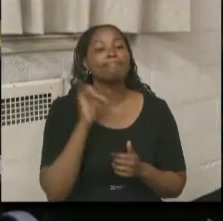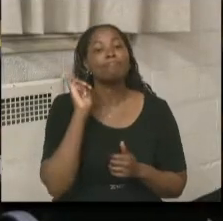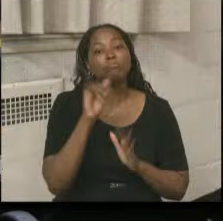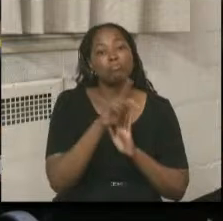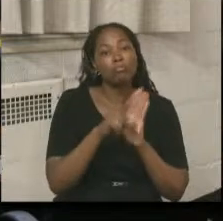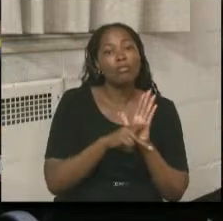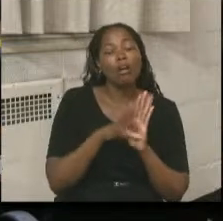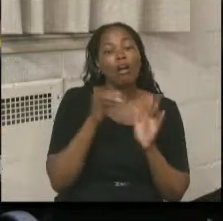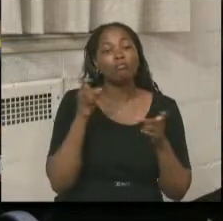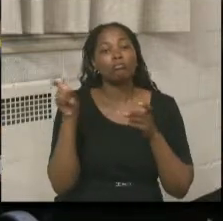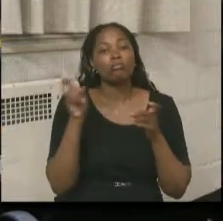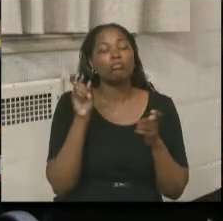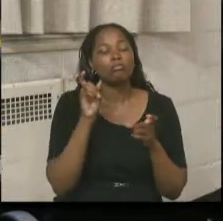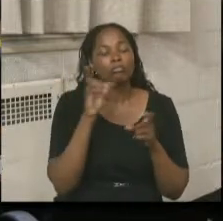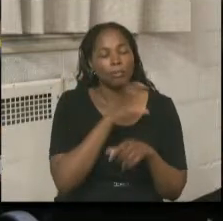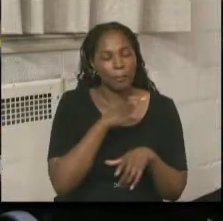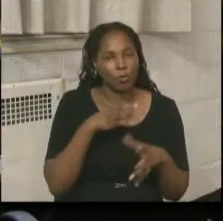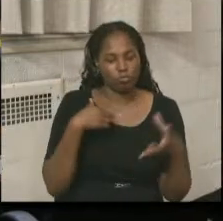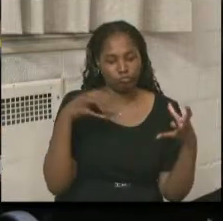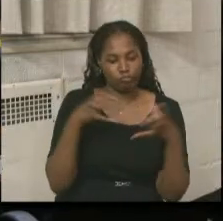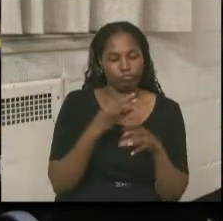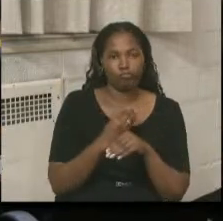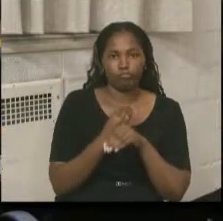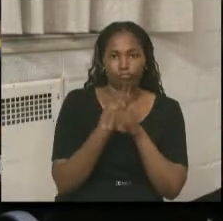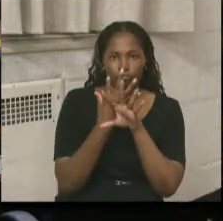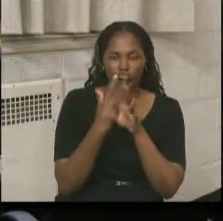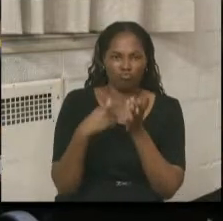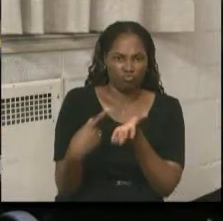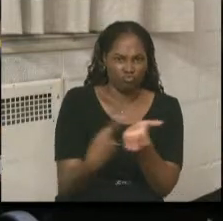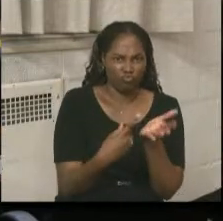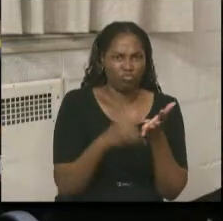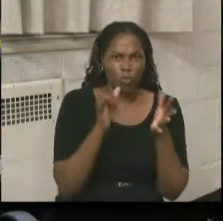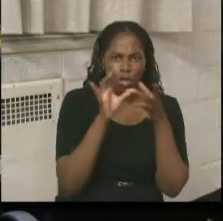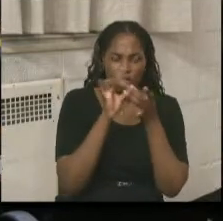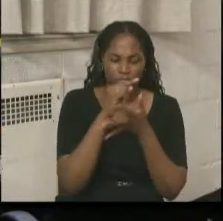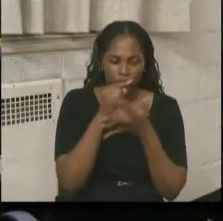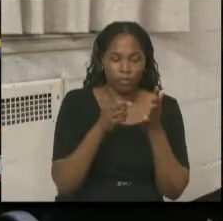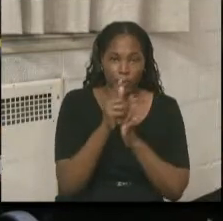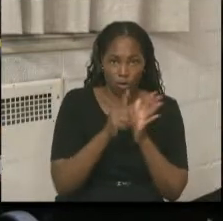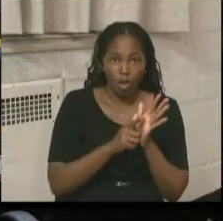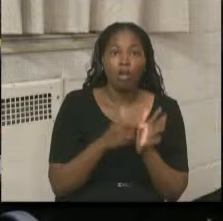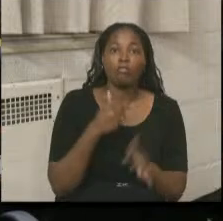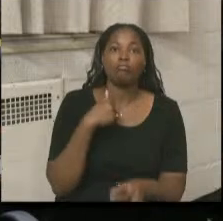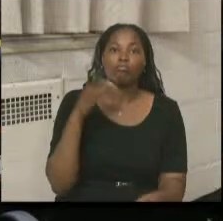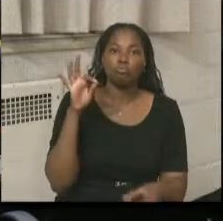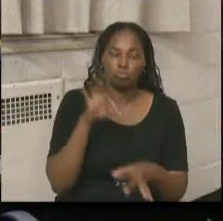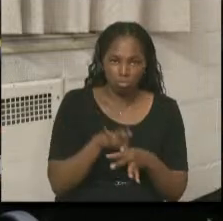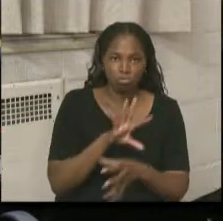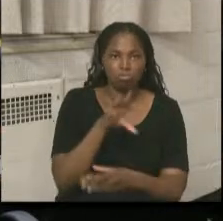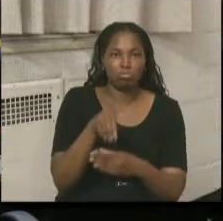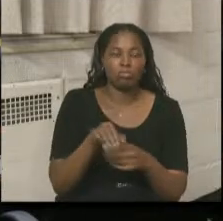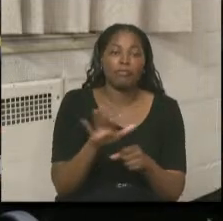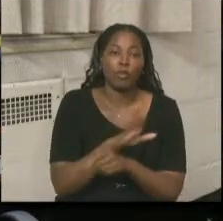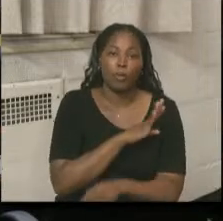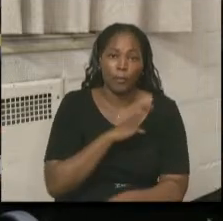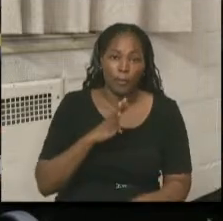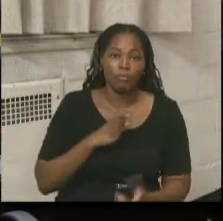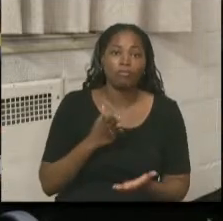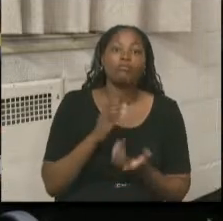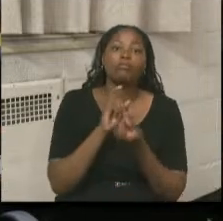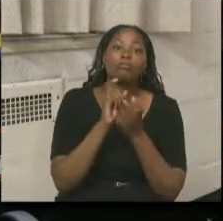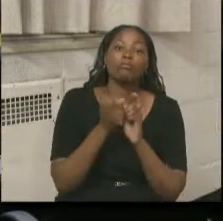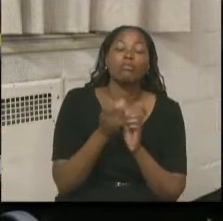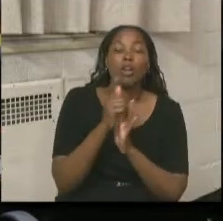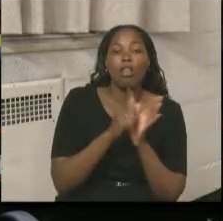met virtually, discussed the public comments on the following board bylaws, and voted unanimously to forward them to the full board. Revised Bylaw